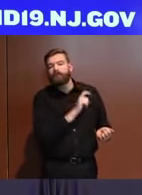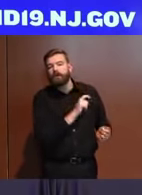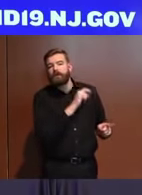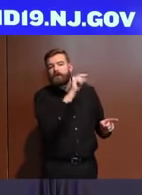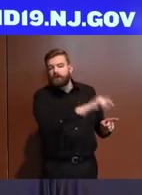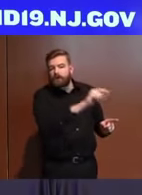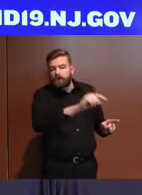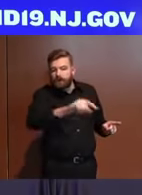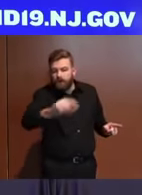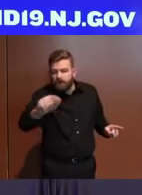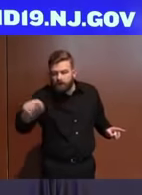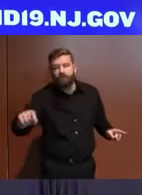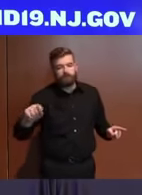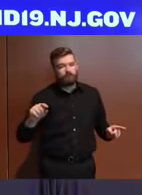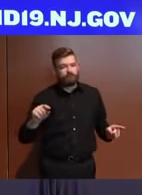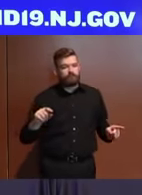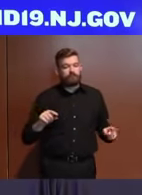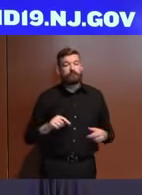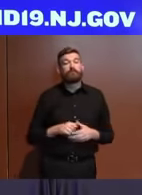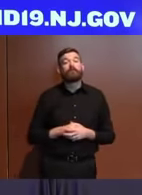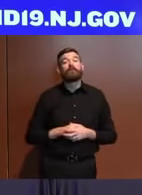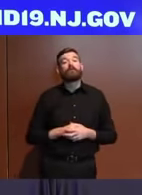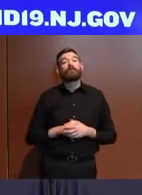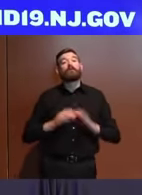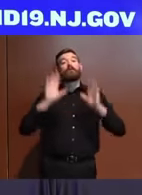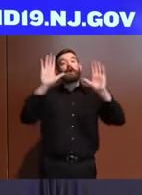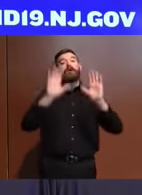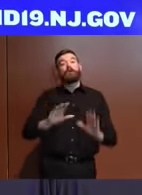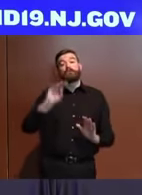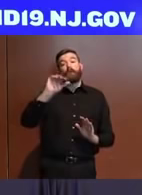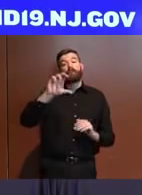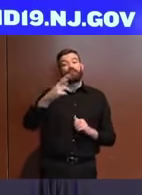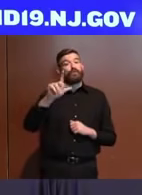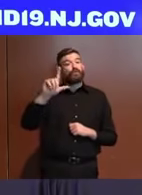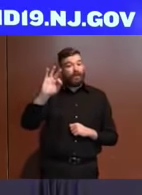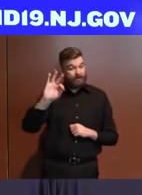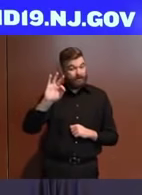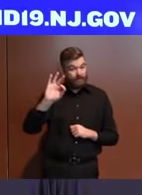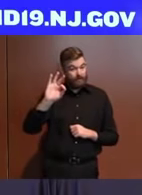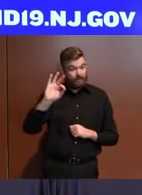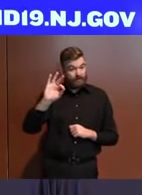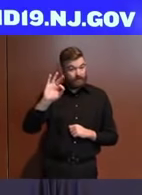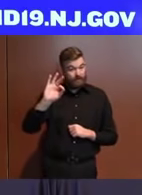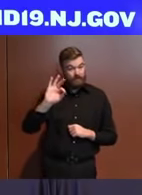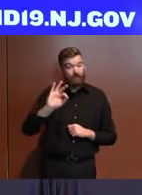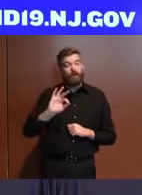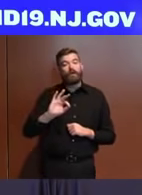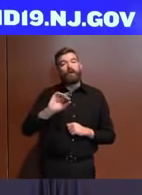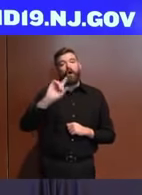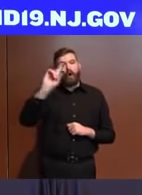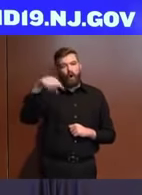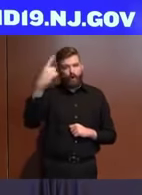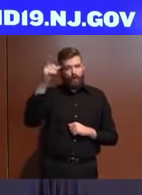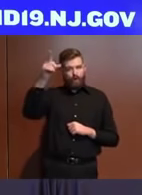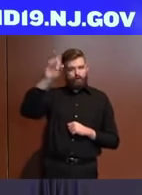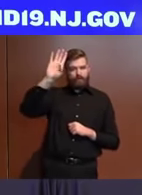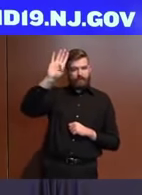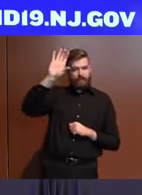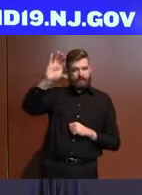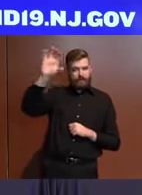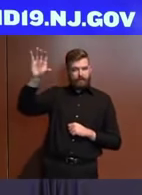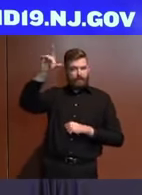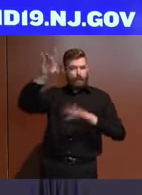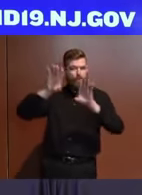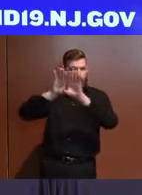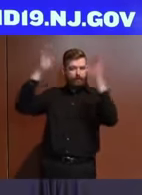on Sunday, March 29th, the day after tomorrow, only the Bergen Community College site will be open, and it will be